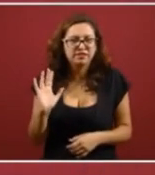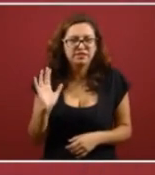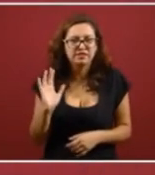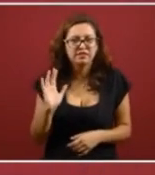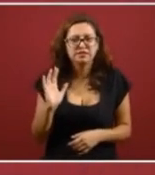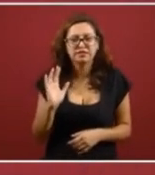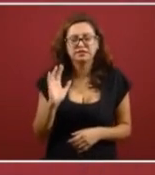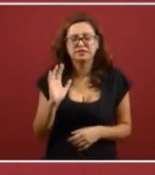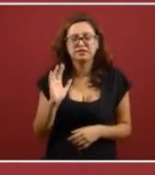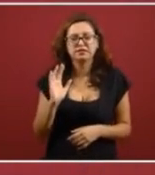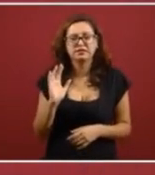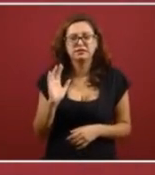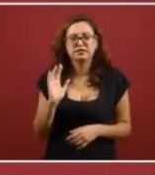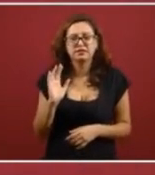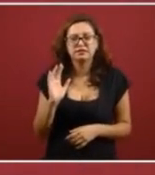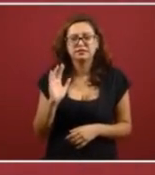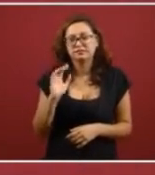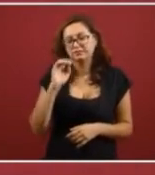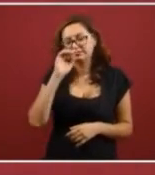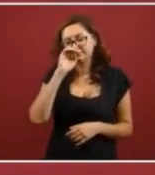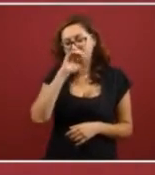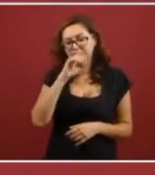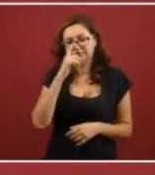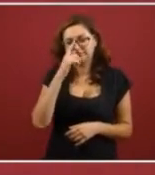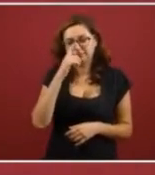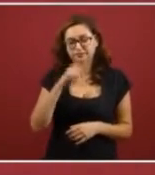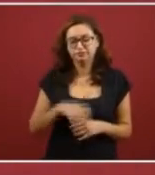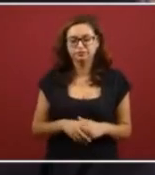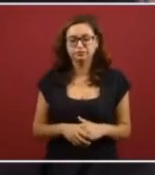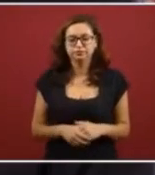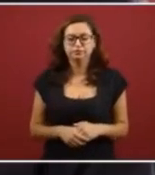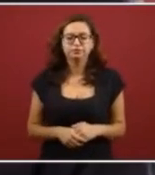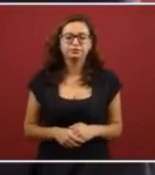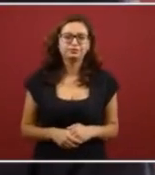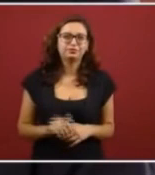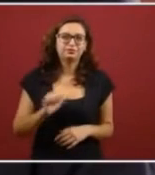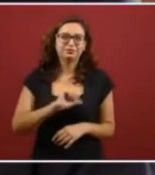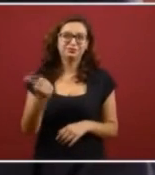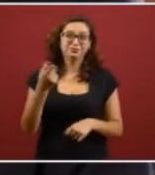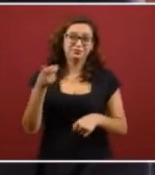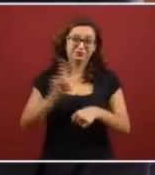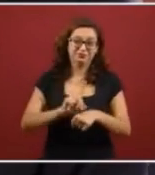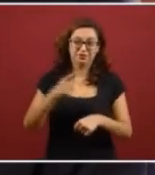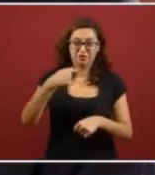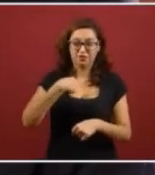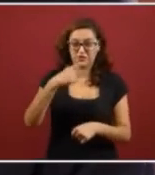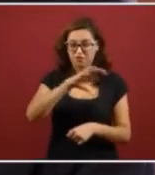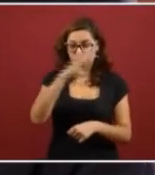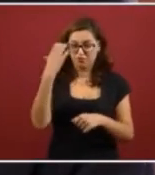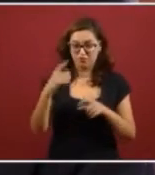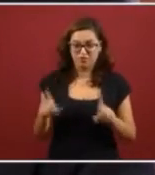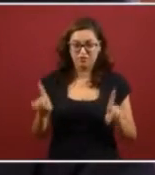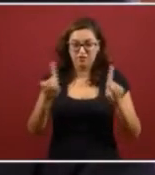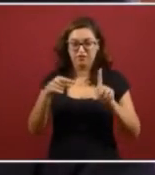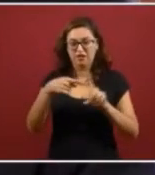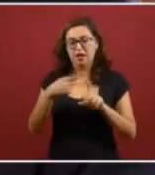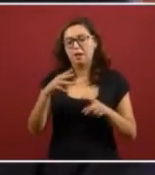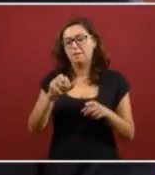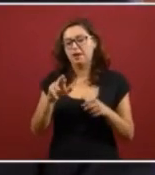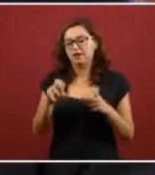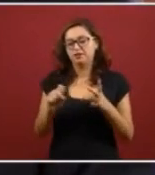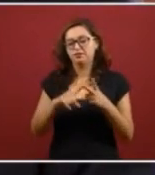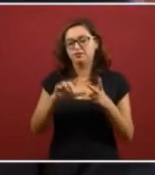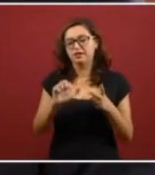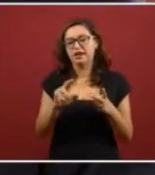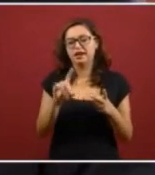did it. El otro día publiqué una foto. The other day I publicized Marcos, a photo Cárdenas, with